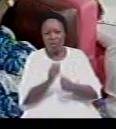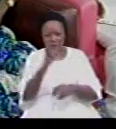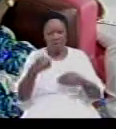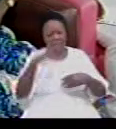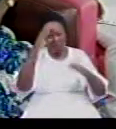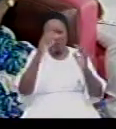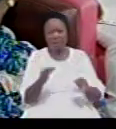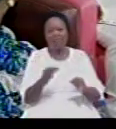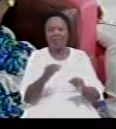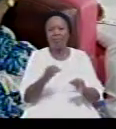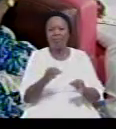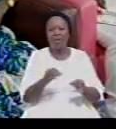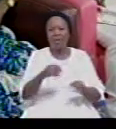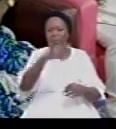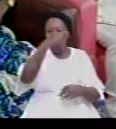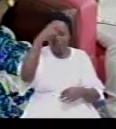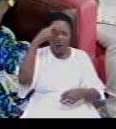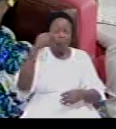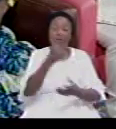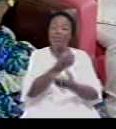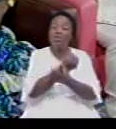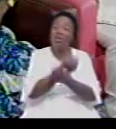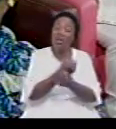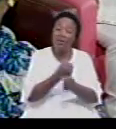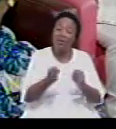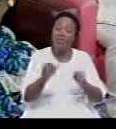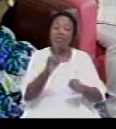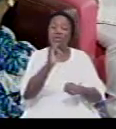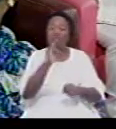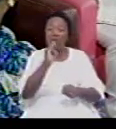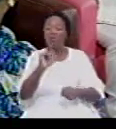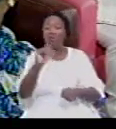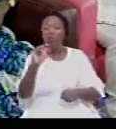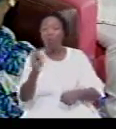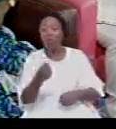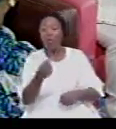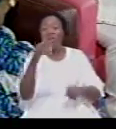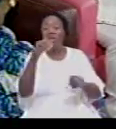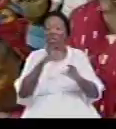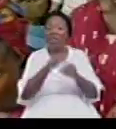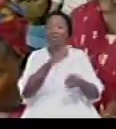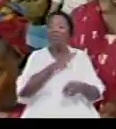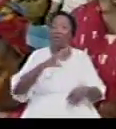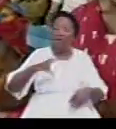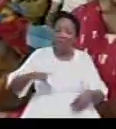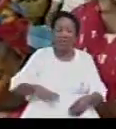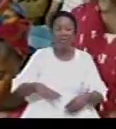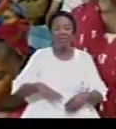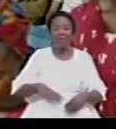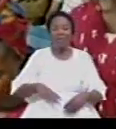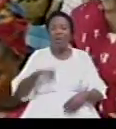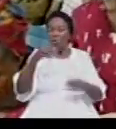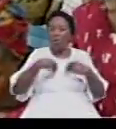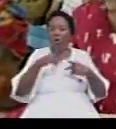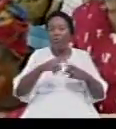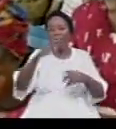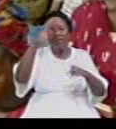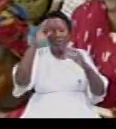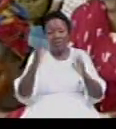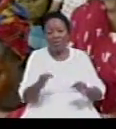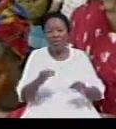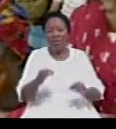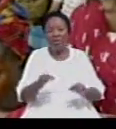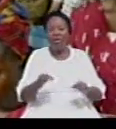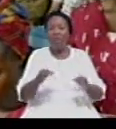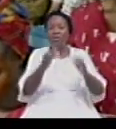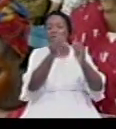mind, because salvation is only in Christ. You have to make up your mind to